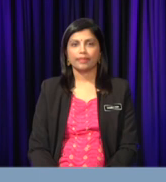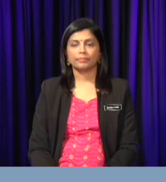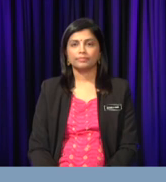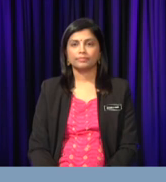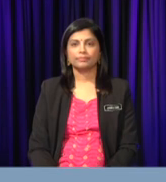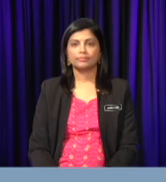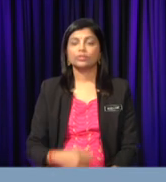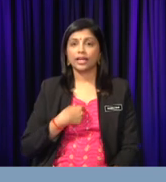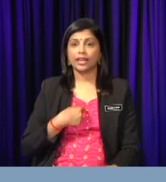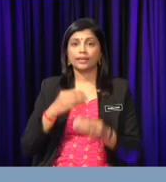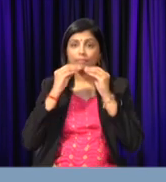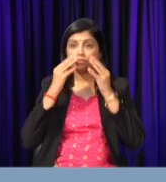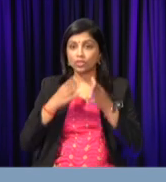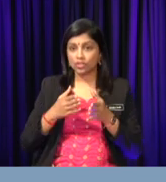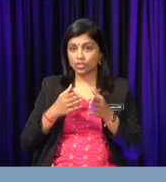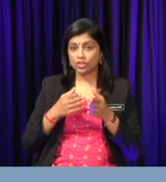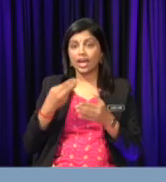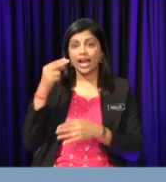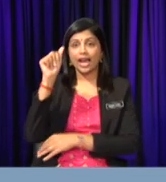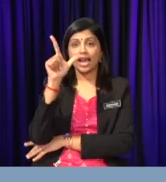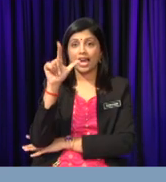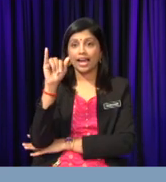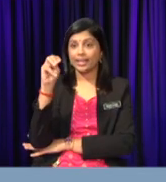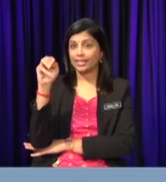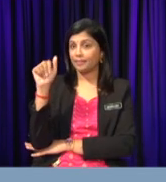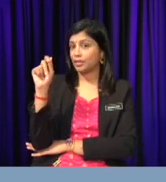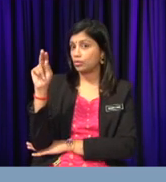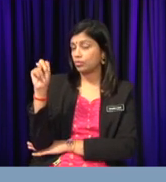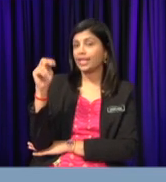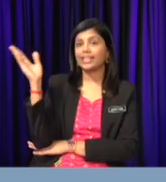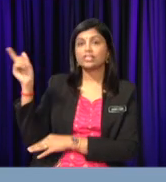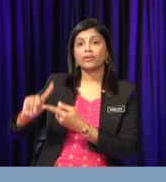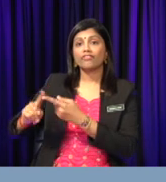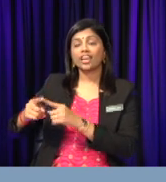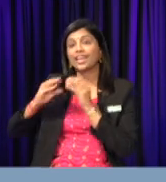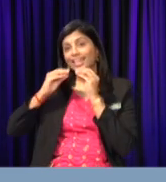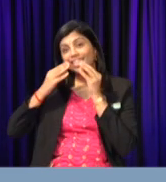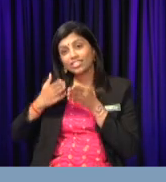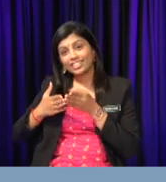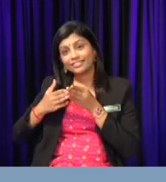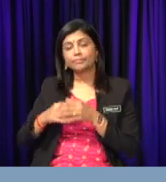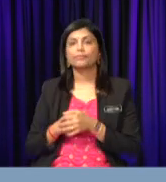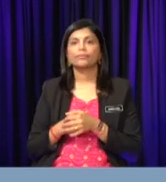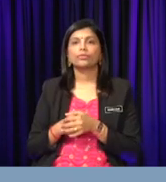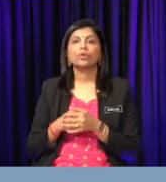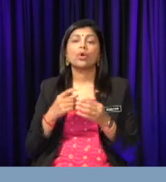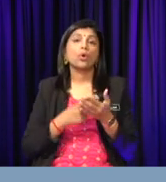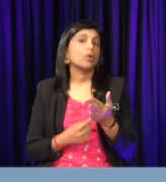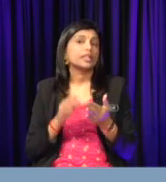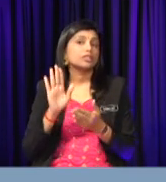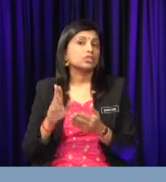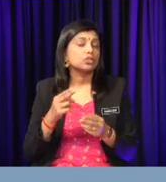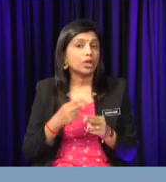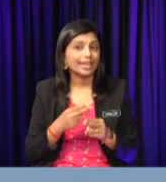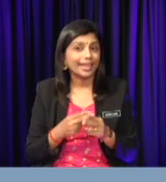all, we'd like to know something about you. Candidate A, what's your name? Hello, teacher. My name is Tivia